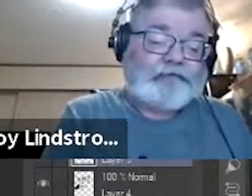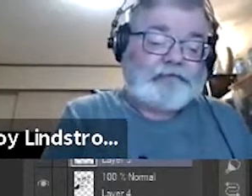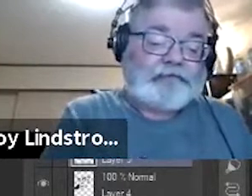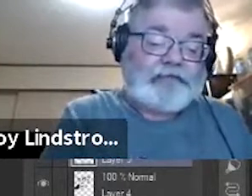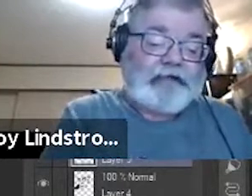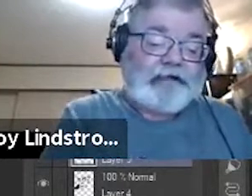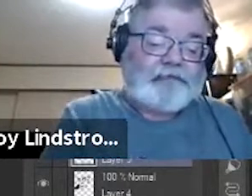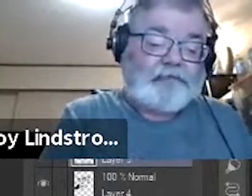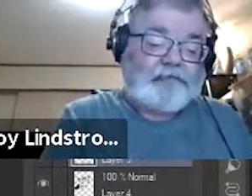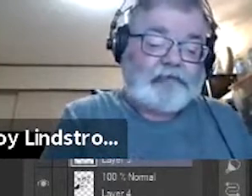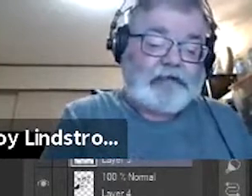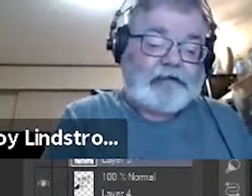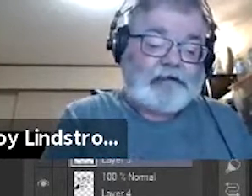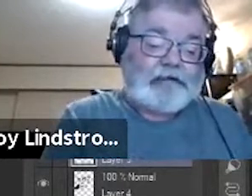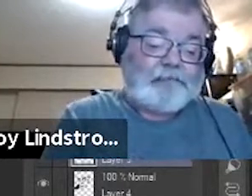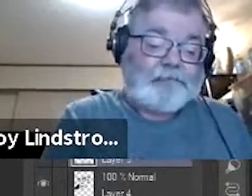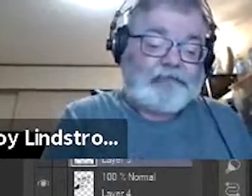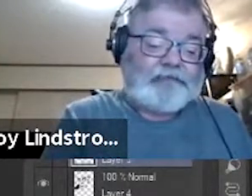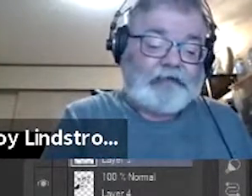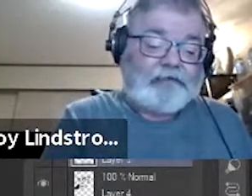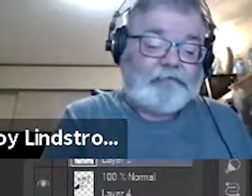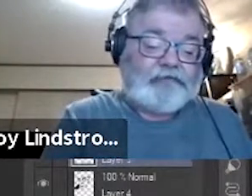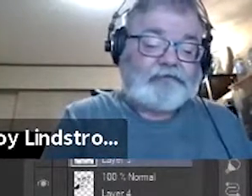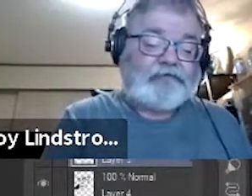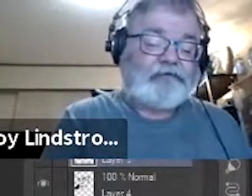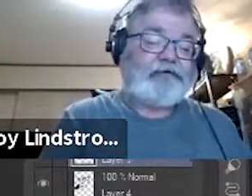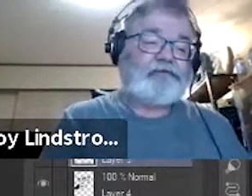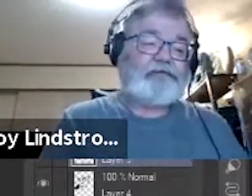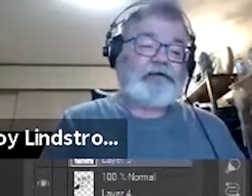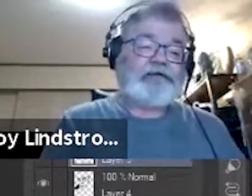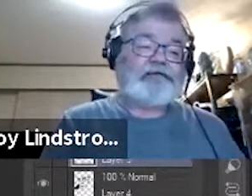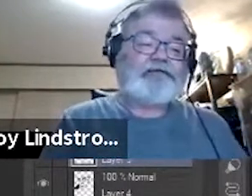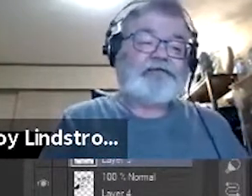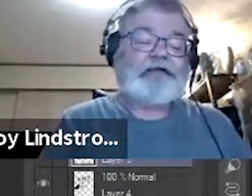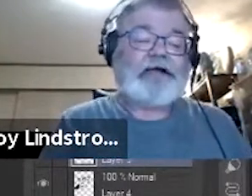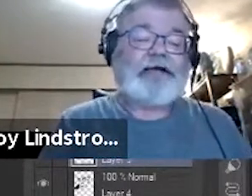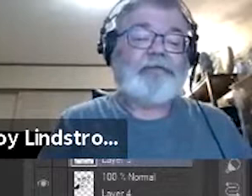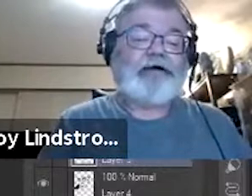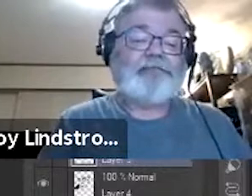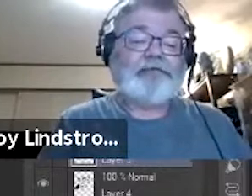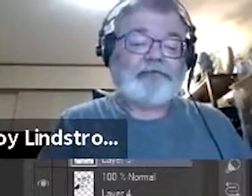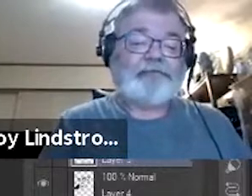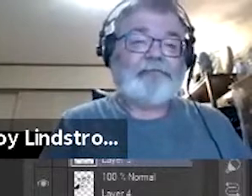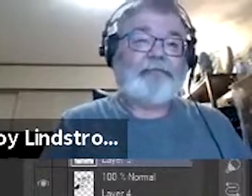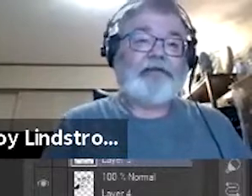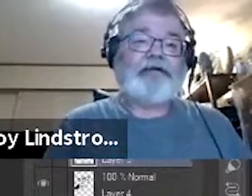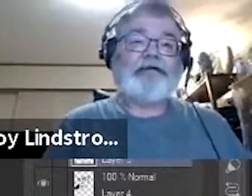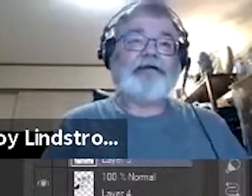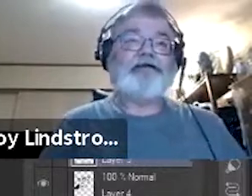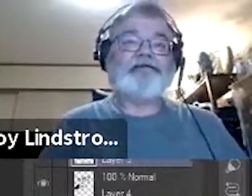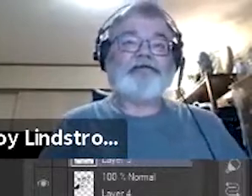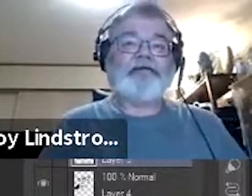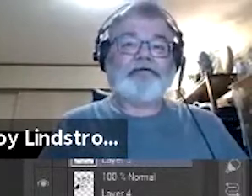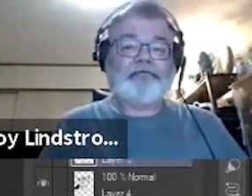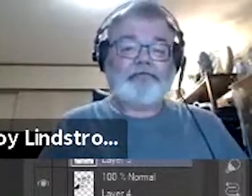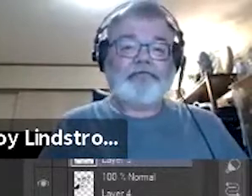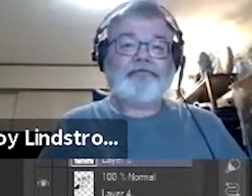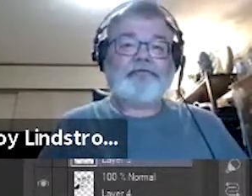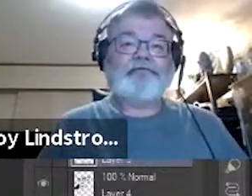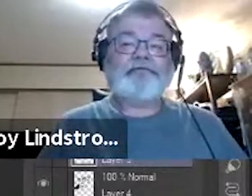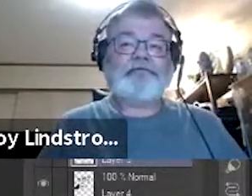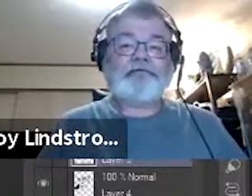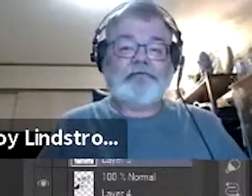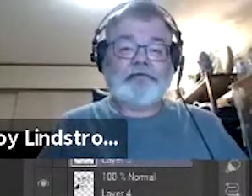So the second piece I did with this series was I Am Not Invisible. And I can show you that